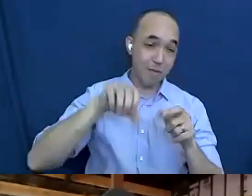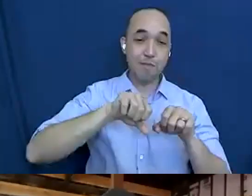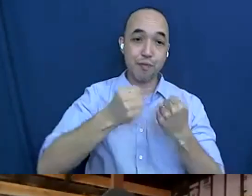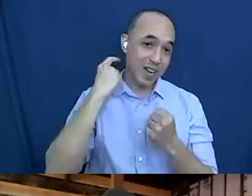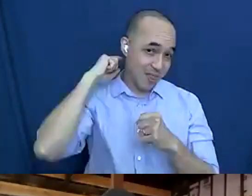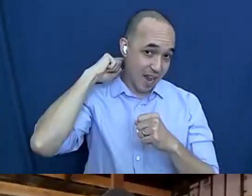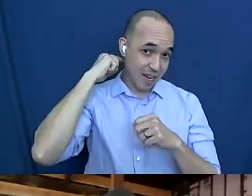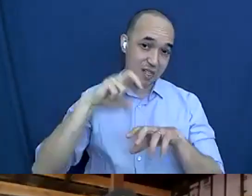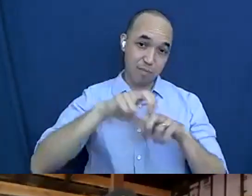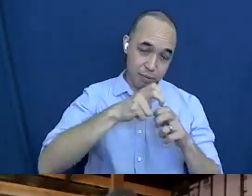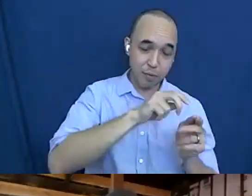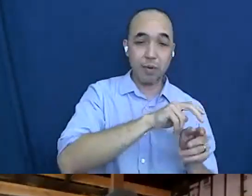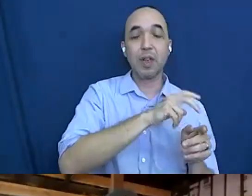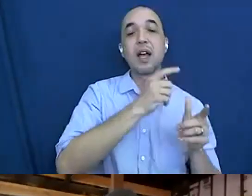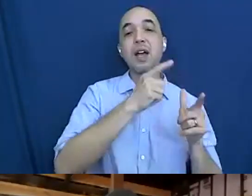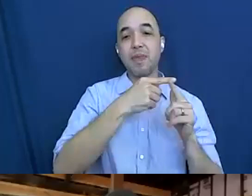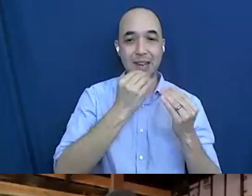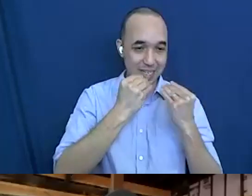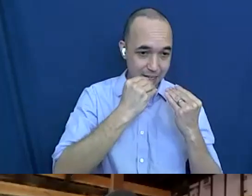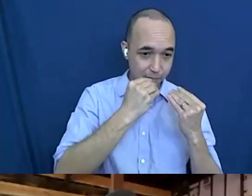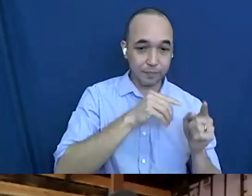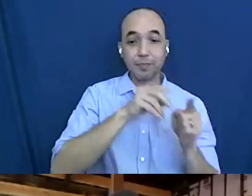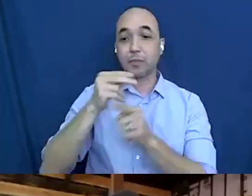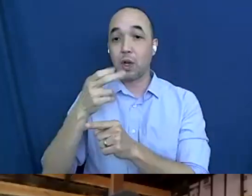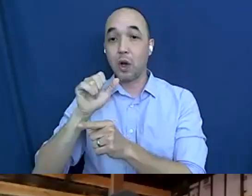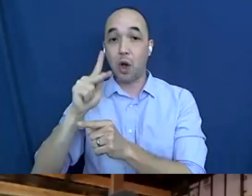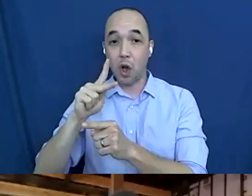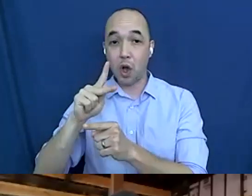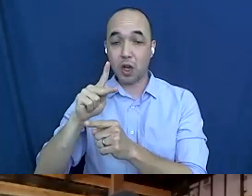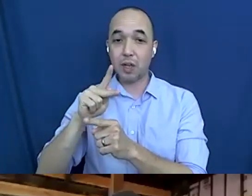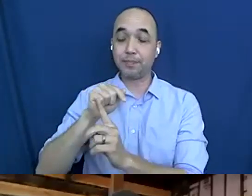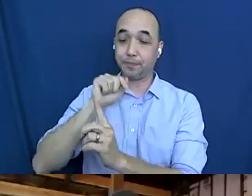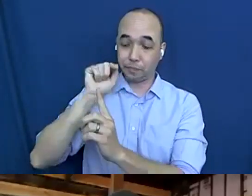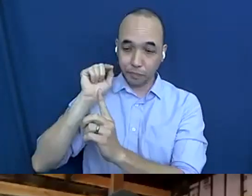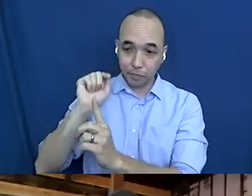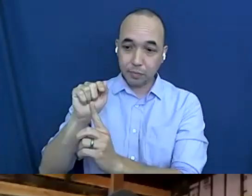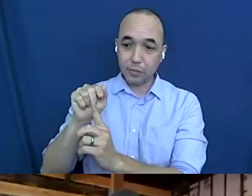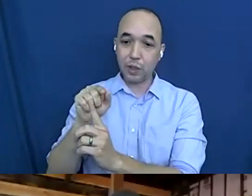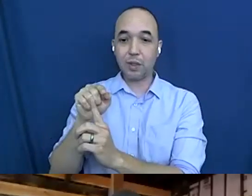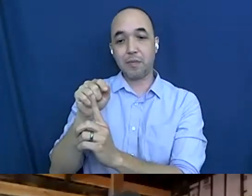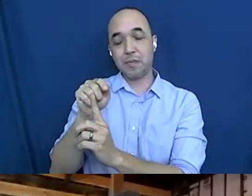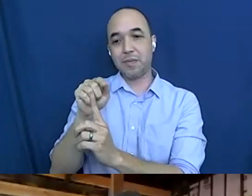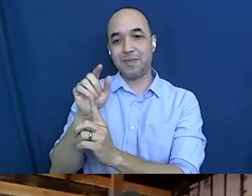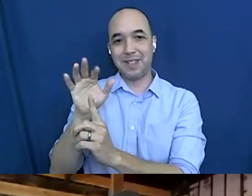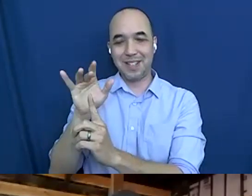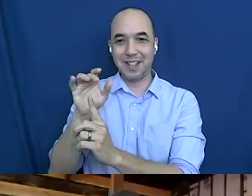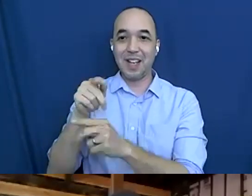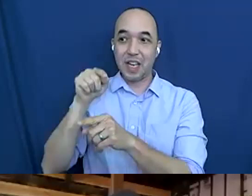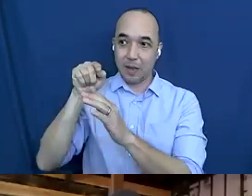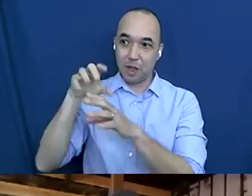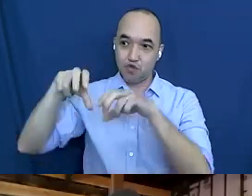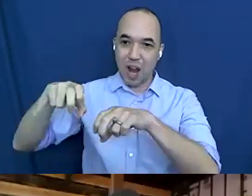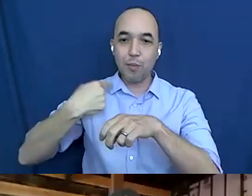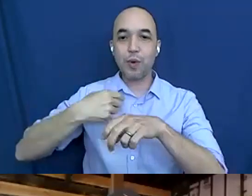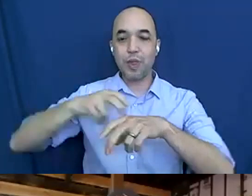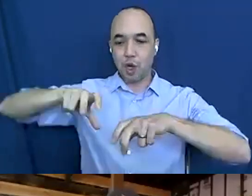it's still alive. So actually, falconry is the sport of kings and queens because the death that the birds give